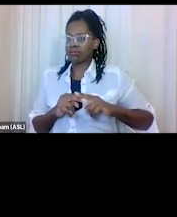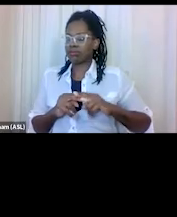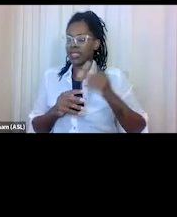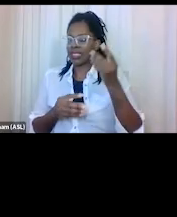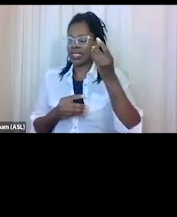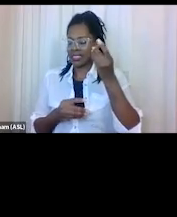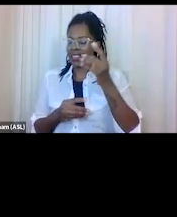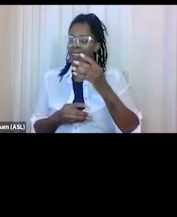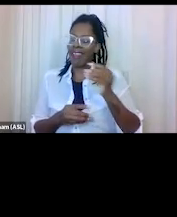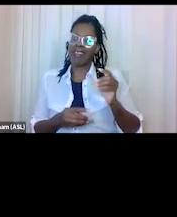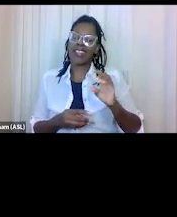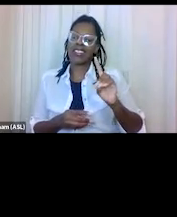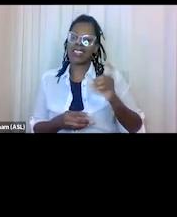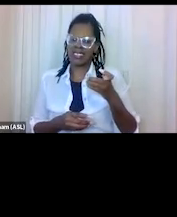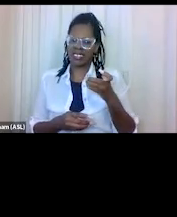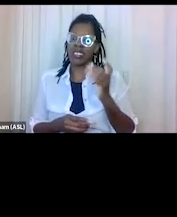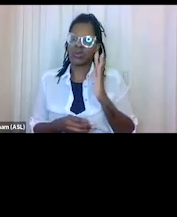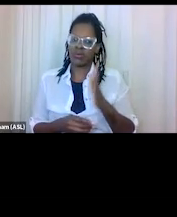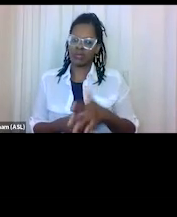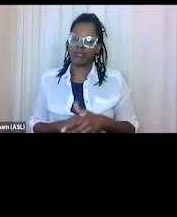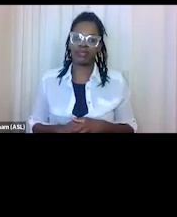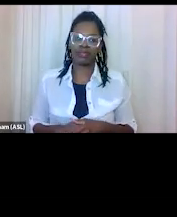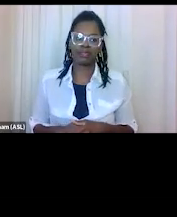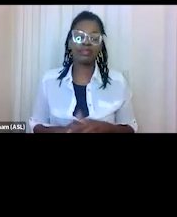Okay, and we can go ahead to the next slide here.